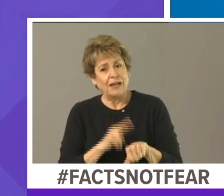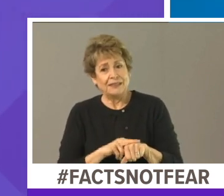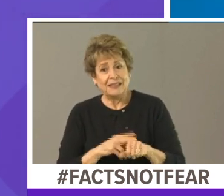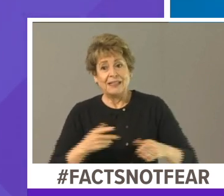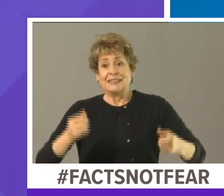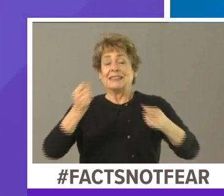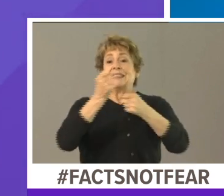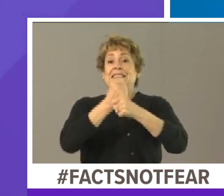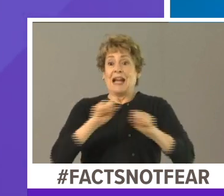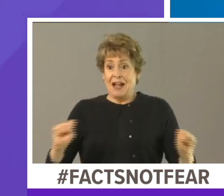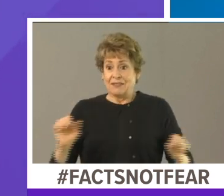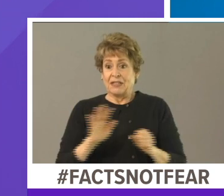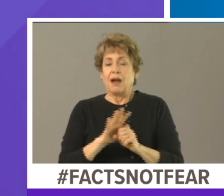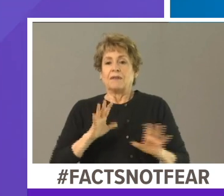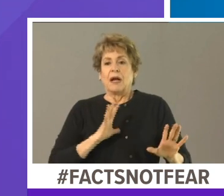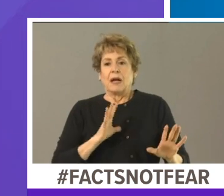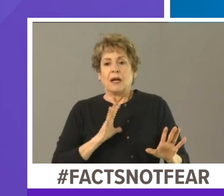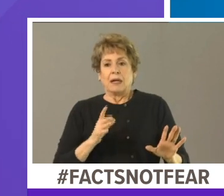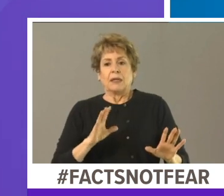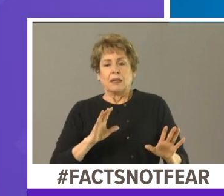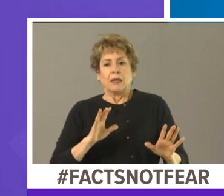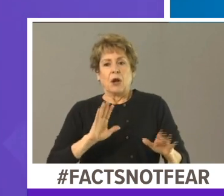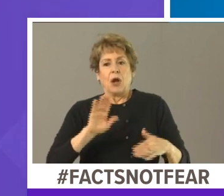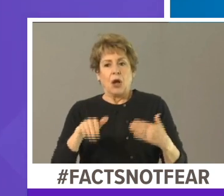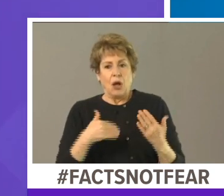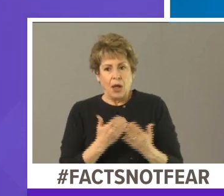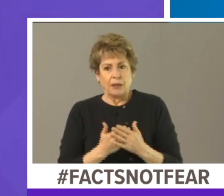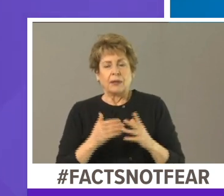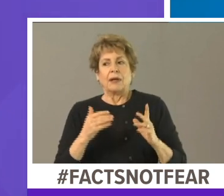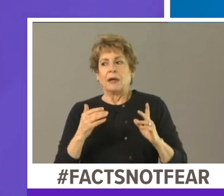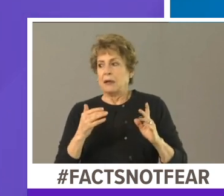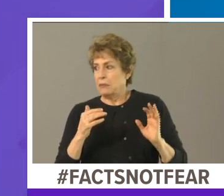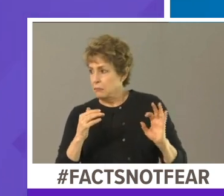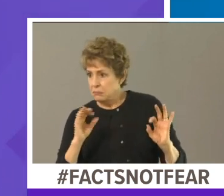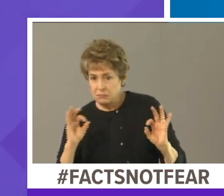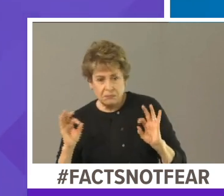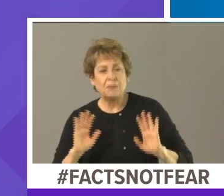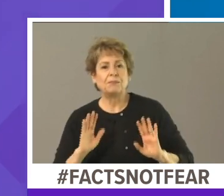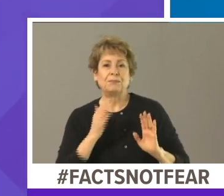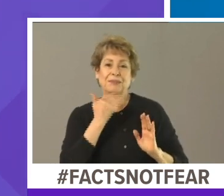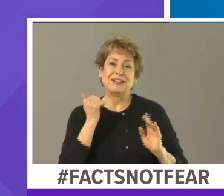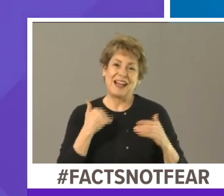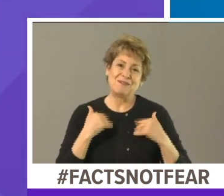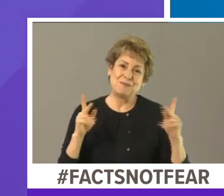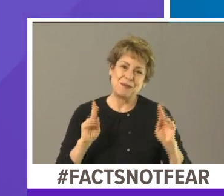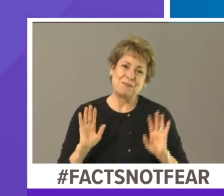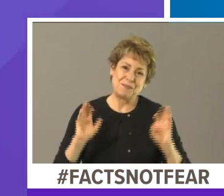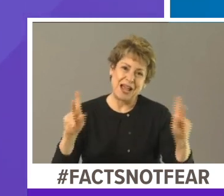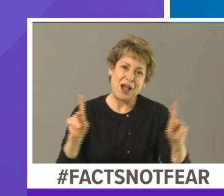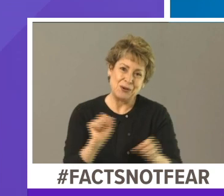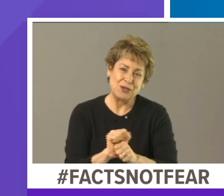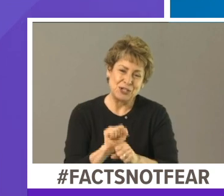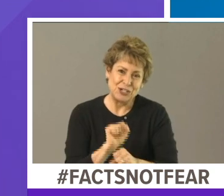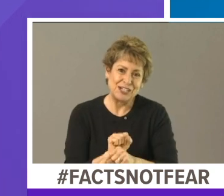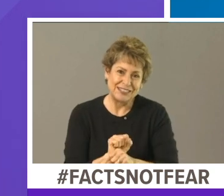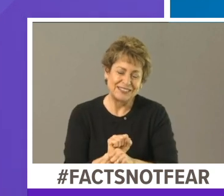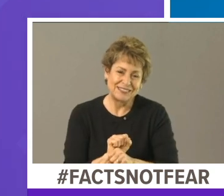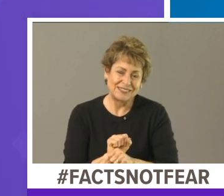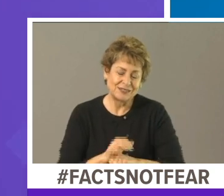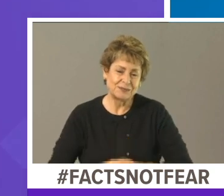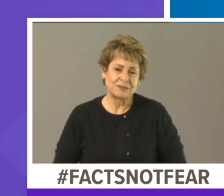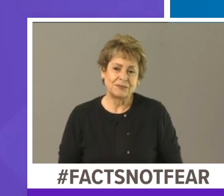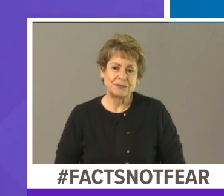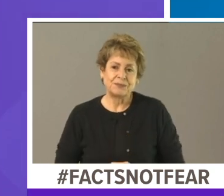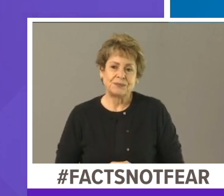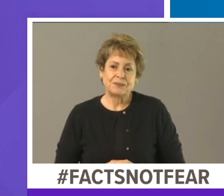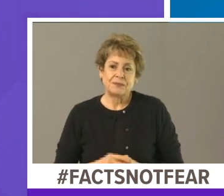return back to work. And I don't often get the opportunity to give compliments to Congress, but